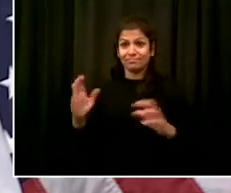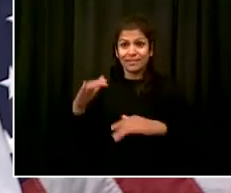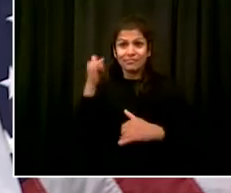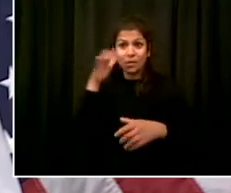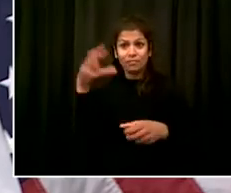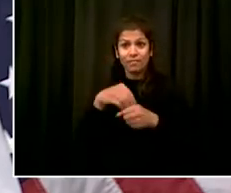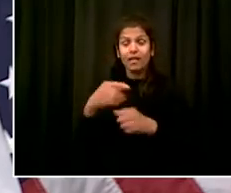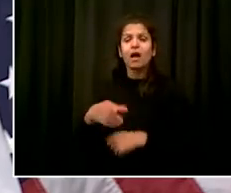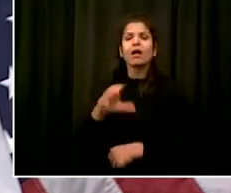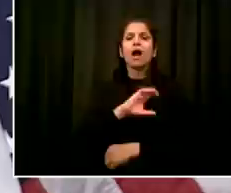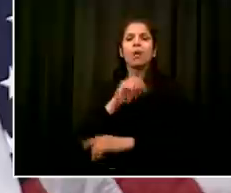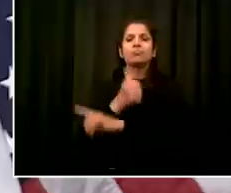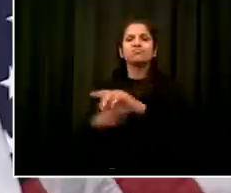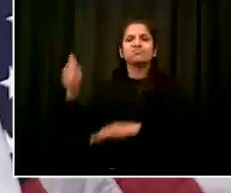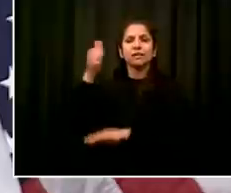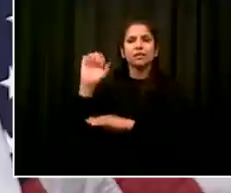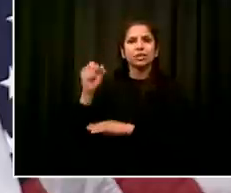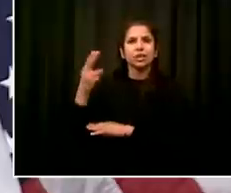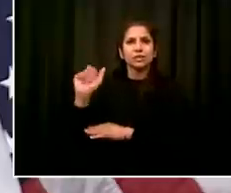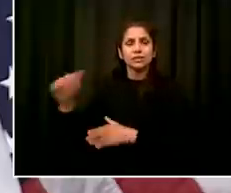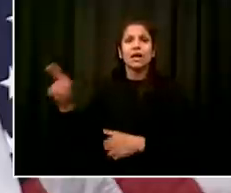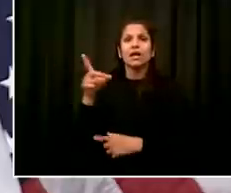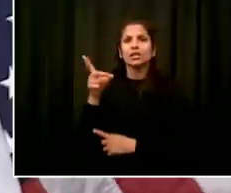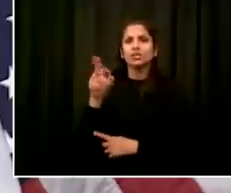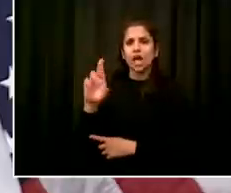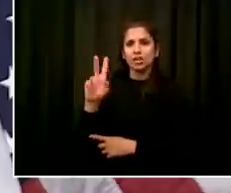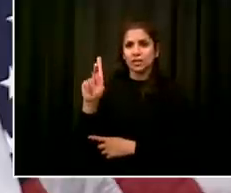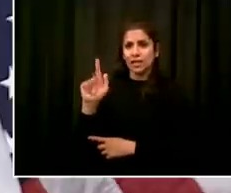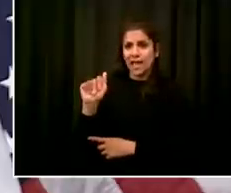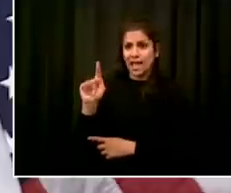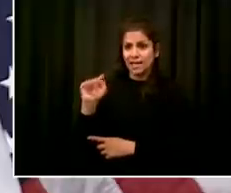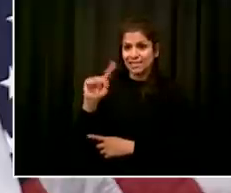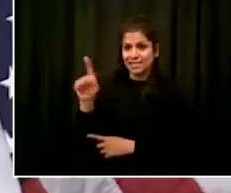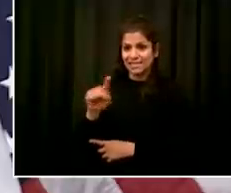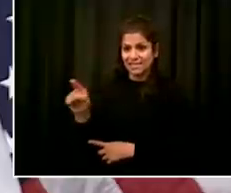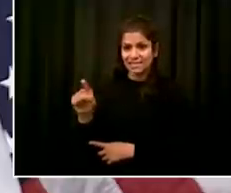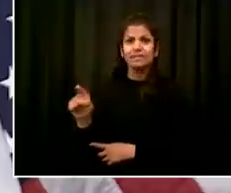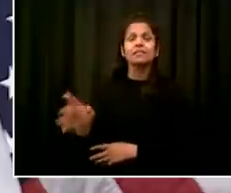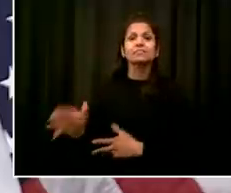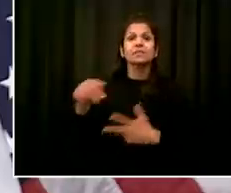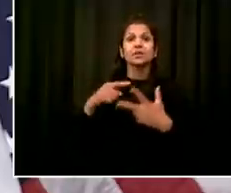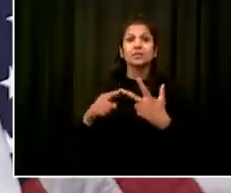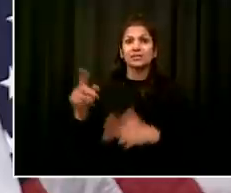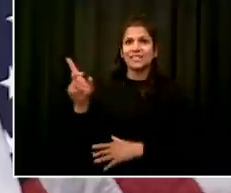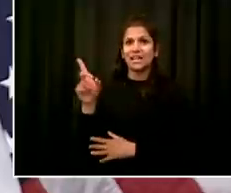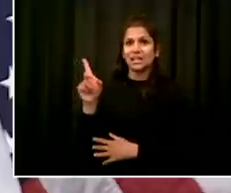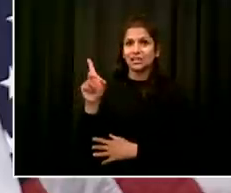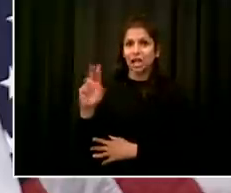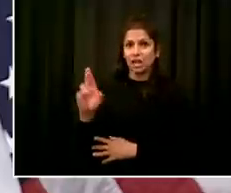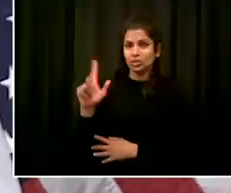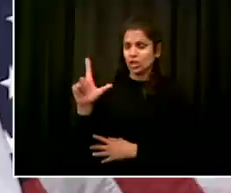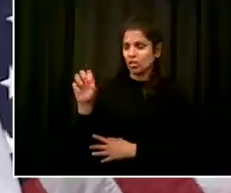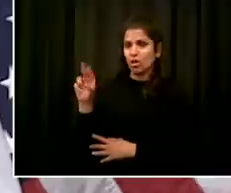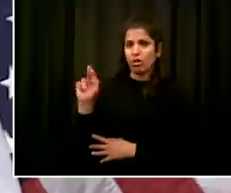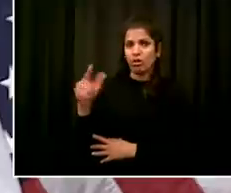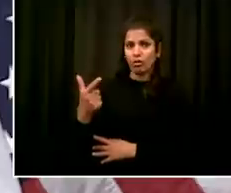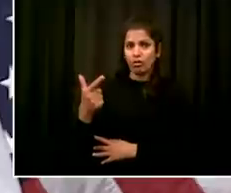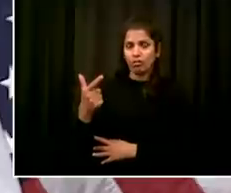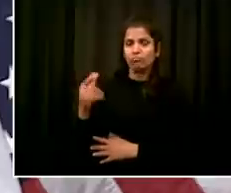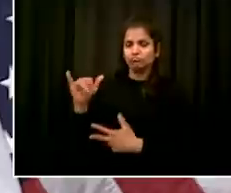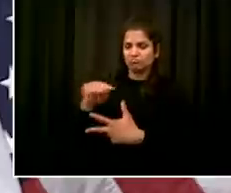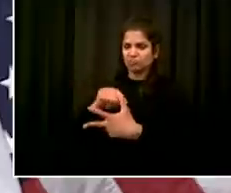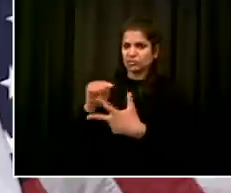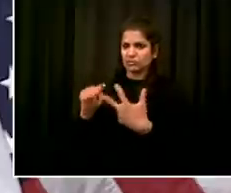Katz, and Executive Director of the Test and Trace Corps, Dr. Long, on the phone. With that, I will start with Juliet from